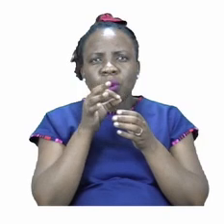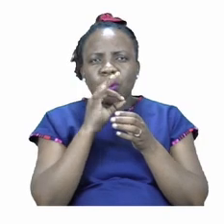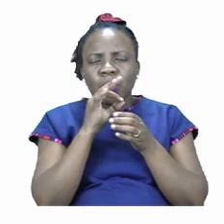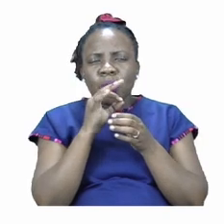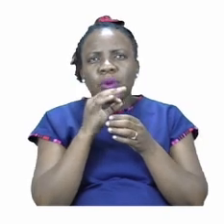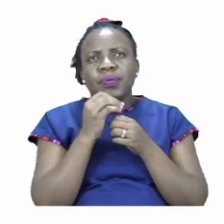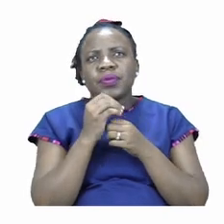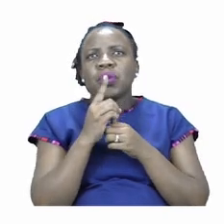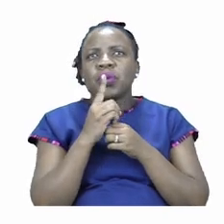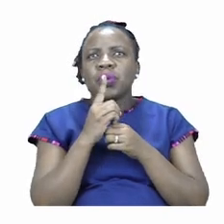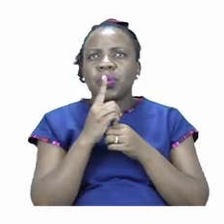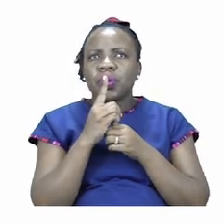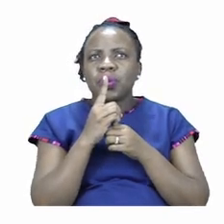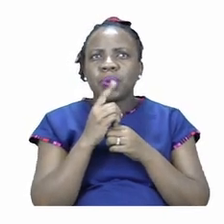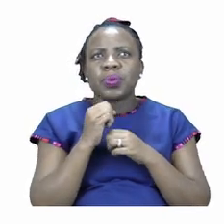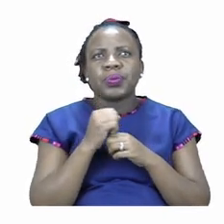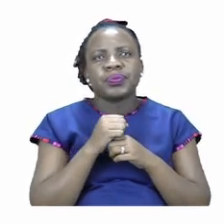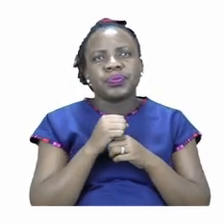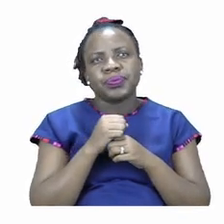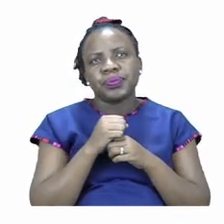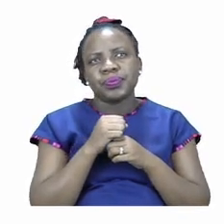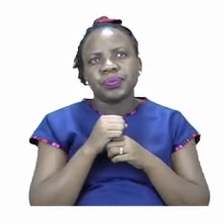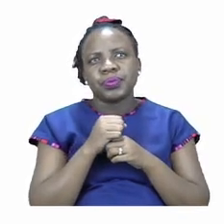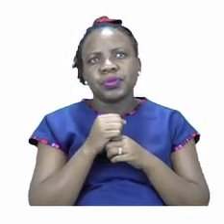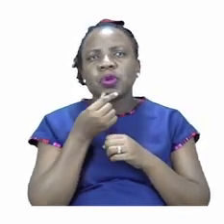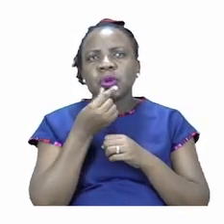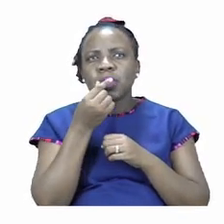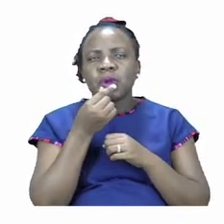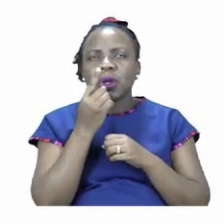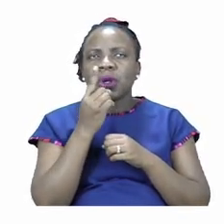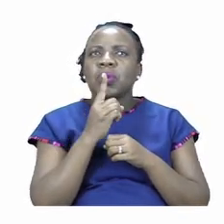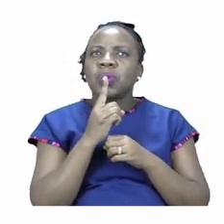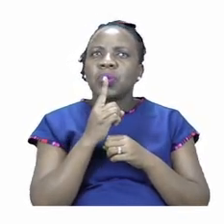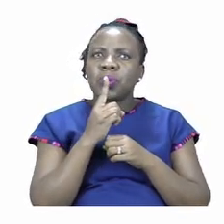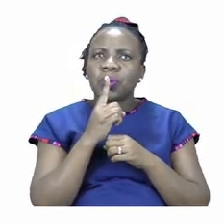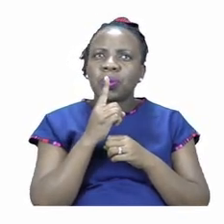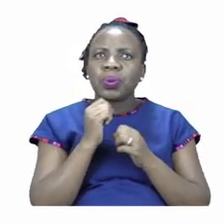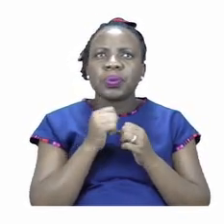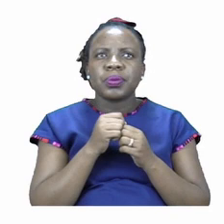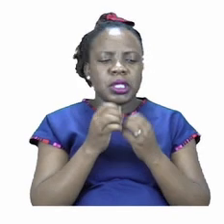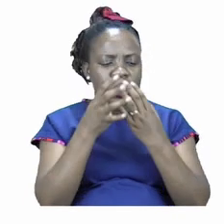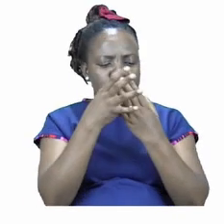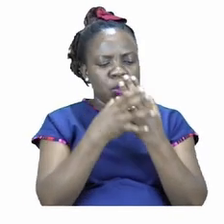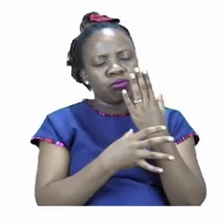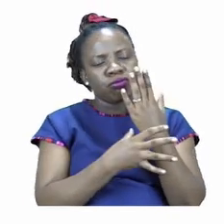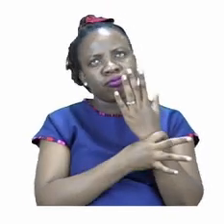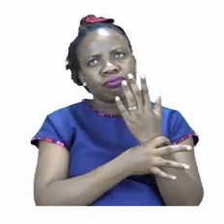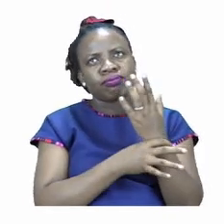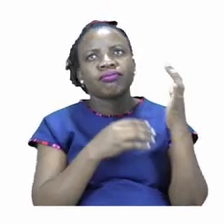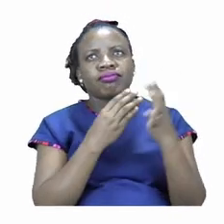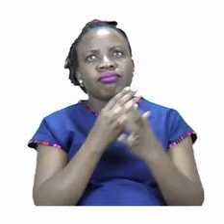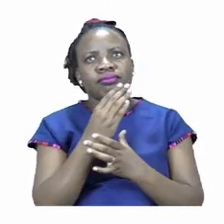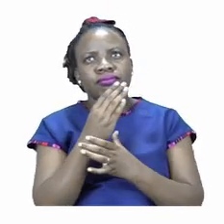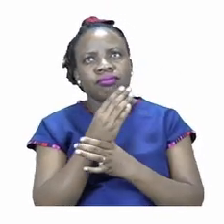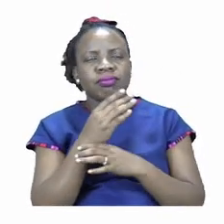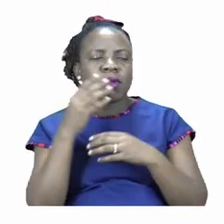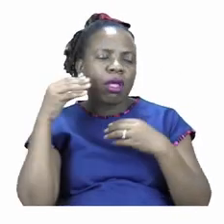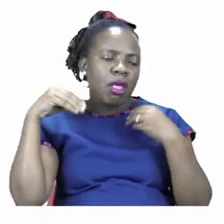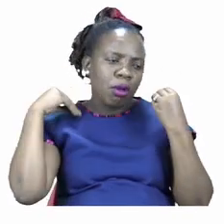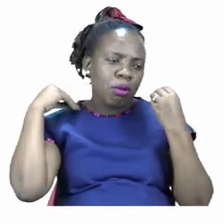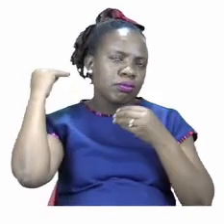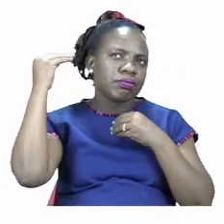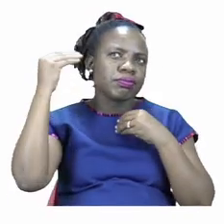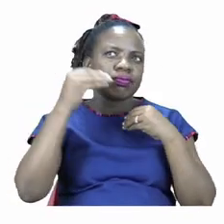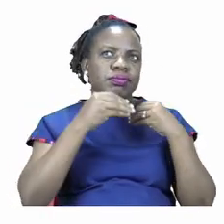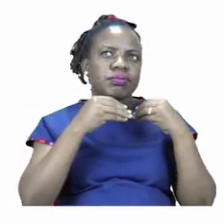example, we have hot chocolate and we put on gloves and scarves. Don't forget about